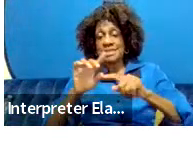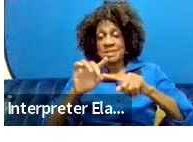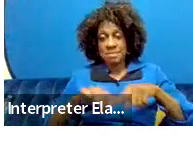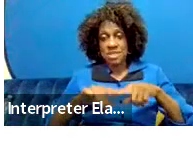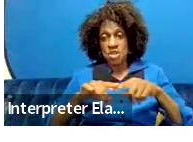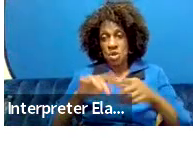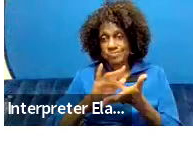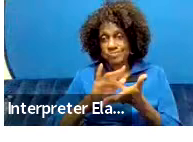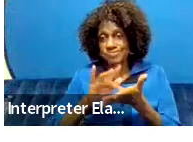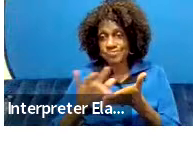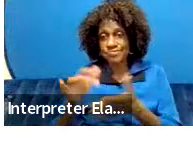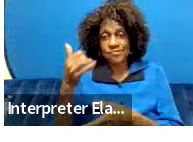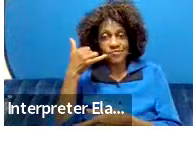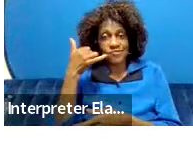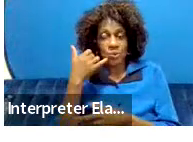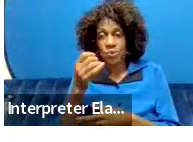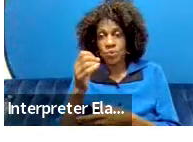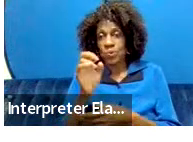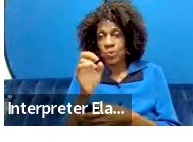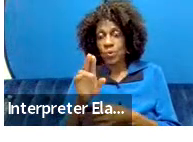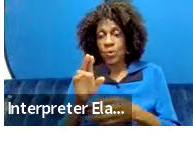that you're using.